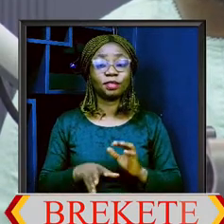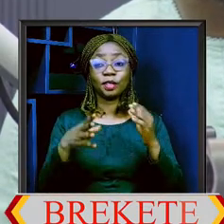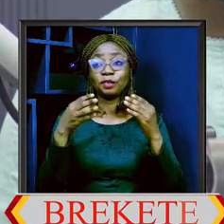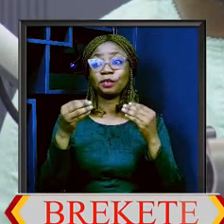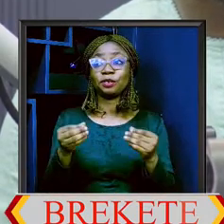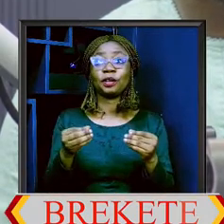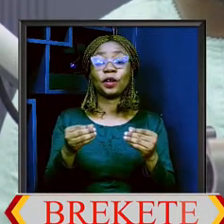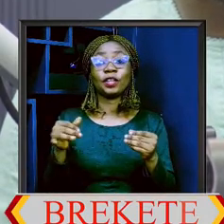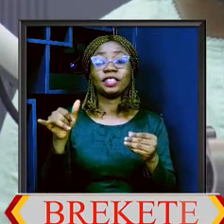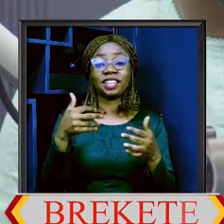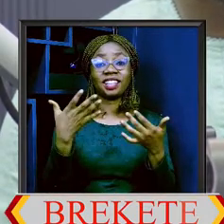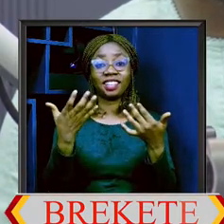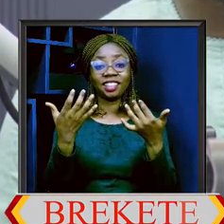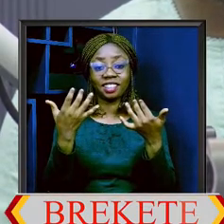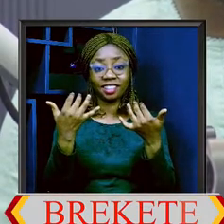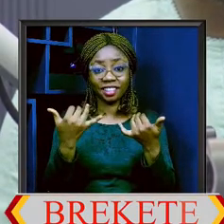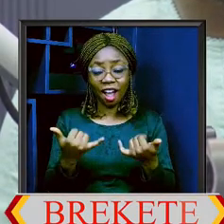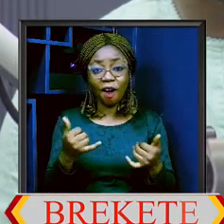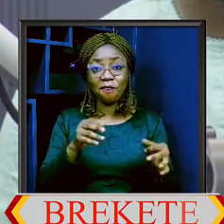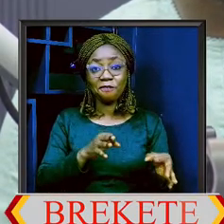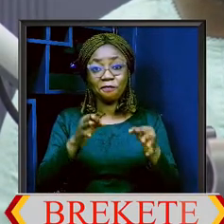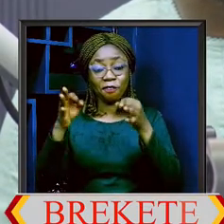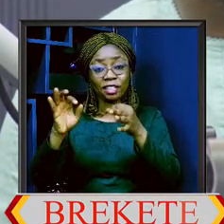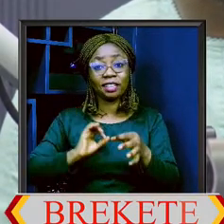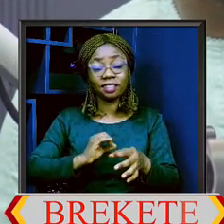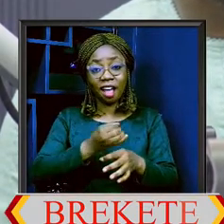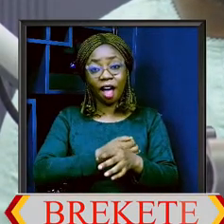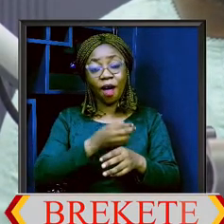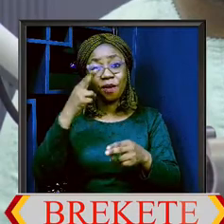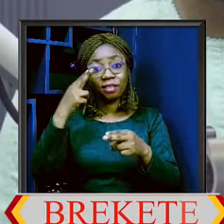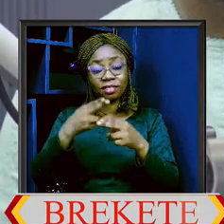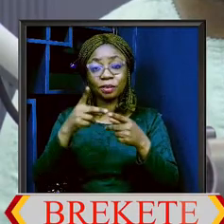so they now forwarded our name to the